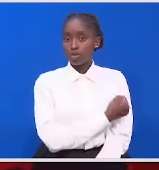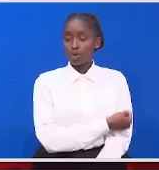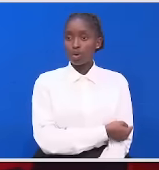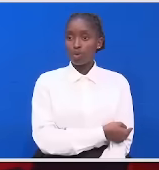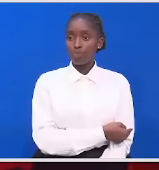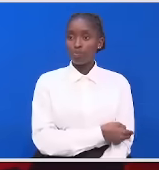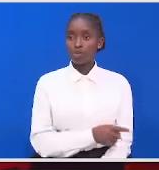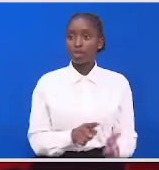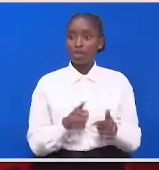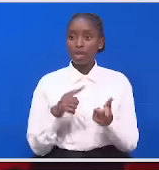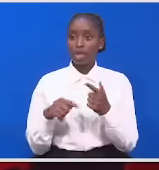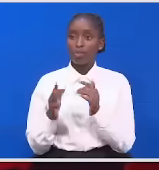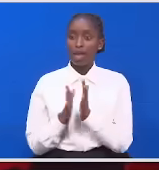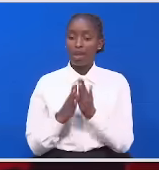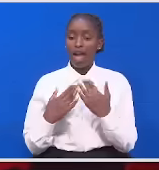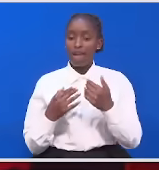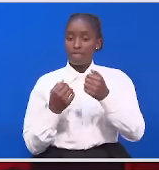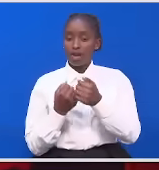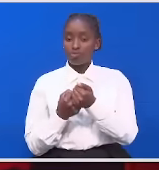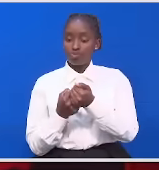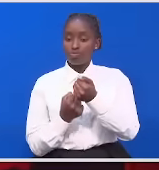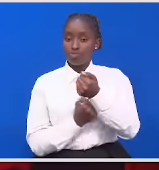And wakakuja, wakadonate damu,